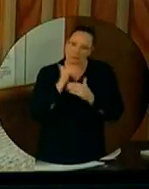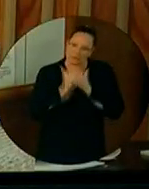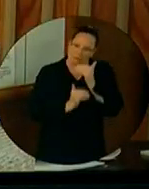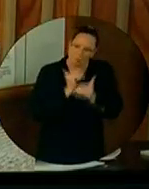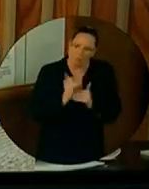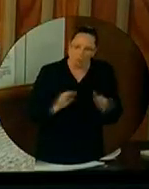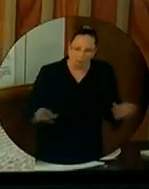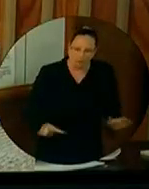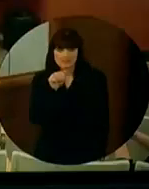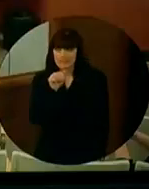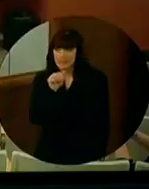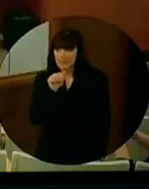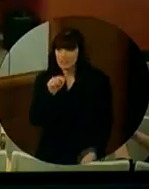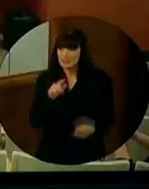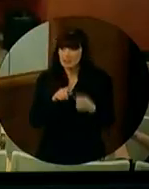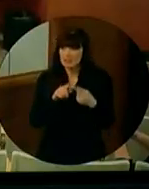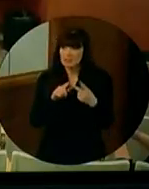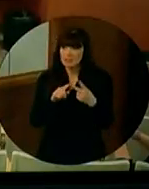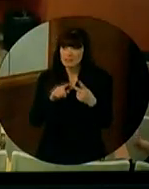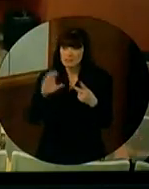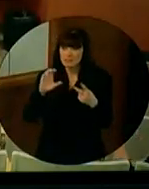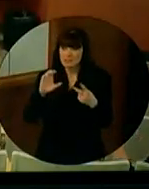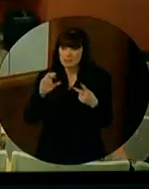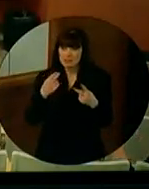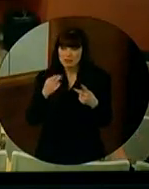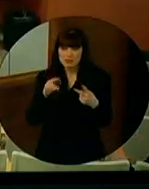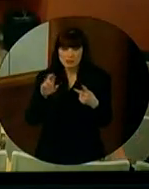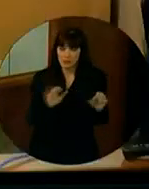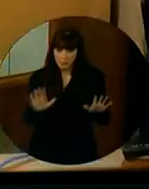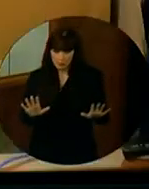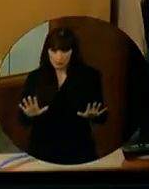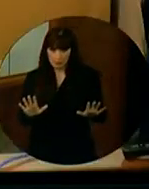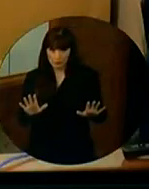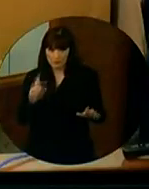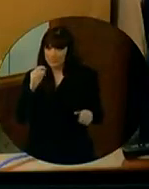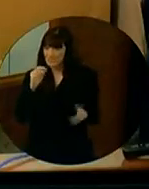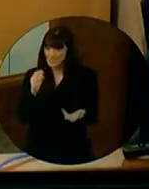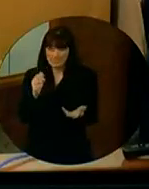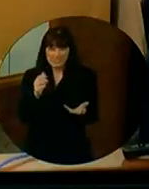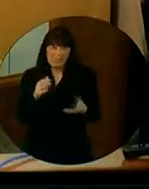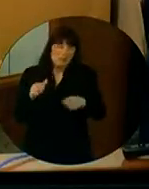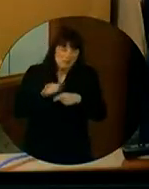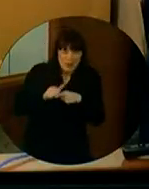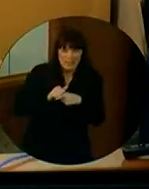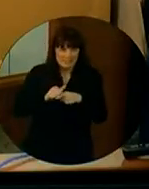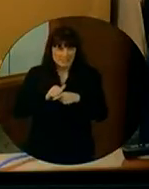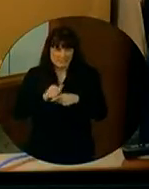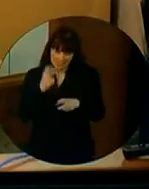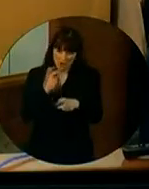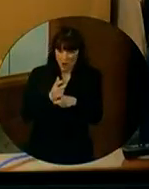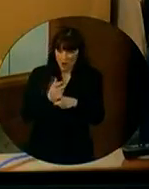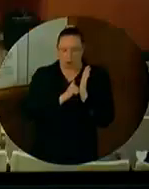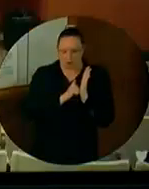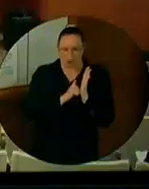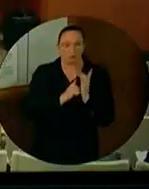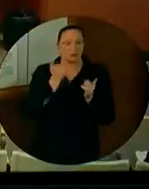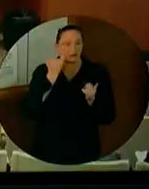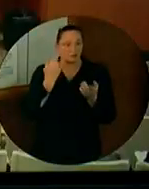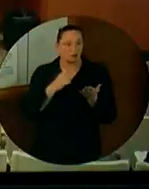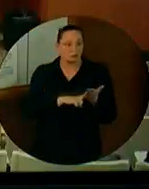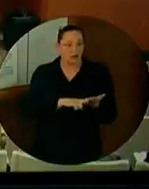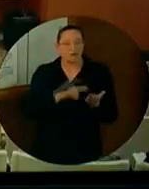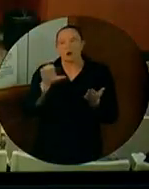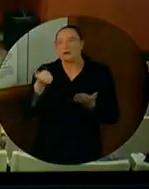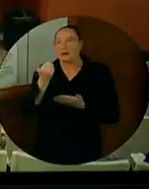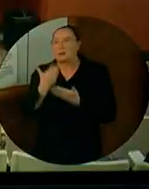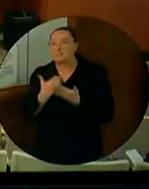addressing violence in schools, and trustees voted to implement a program called Dads in Schools, basically allowing dads to volunteer